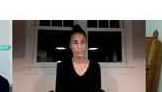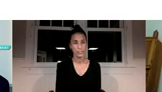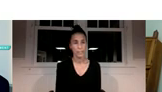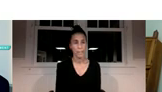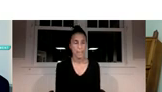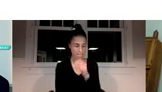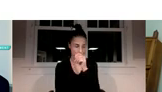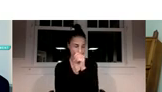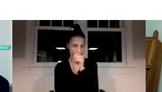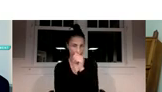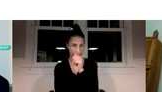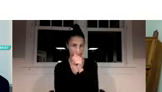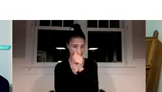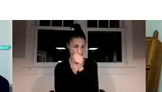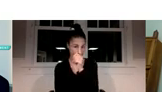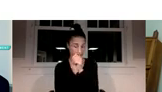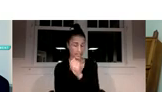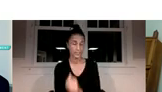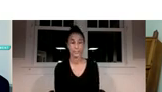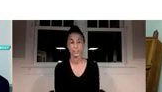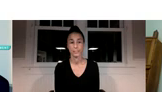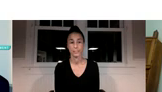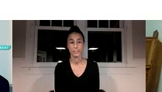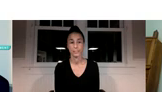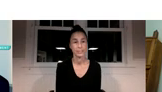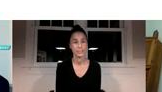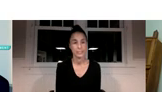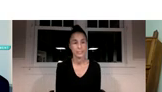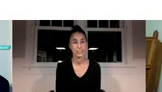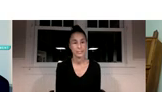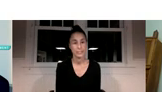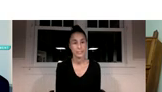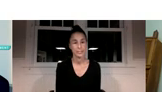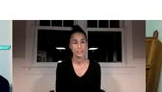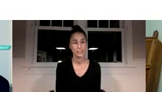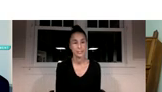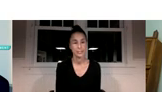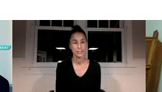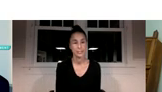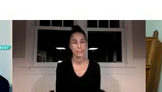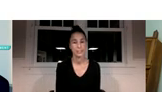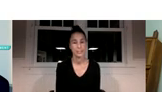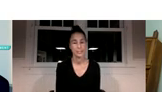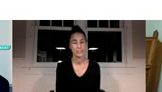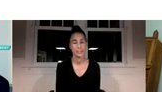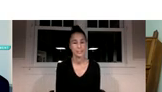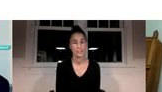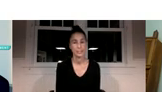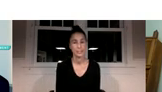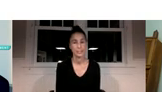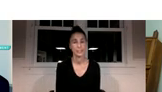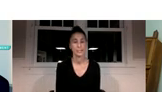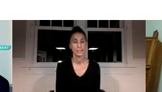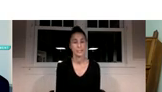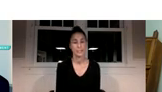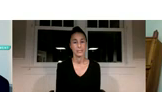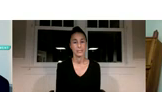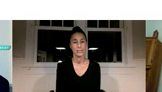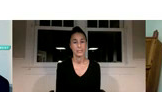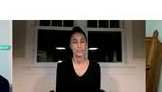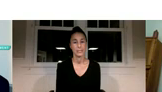covering 1/4 of the site, with the rest of the site shown as open space. And then another scenario shows a